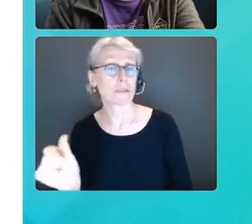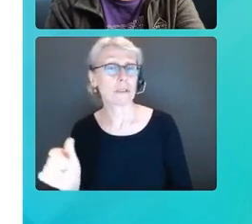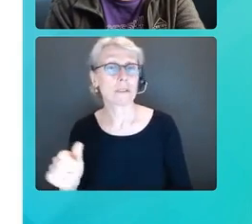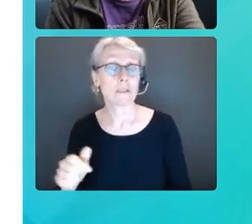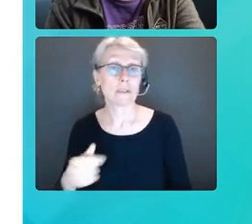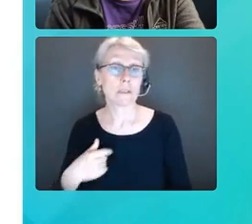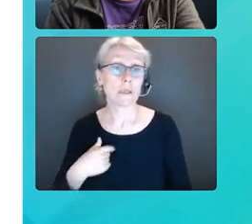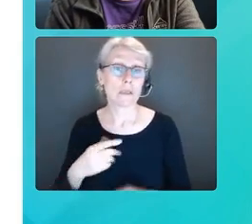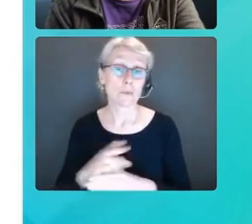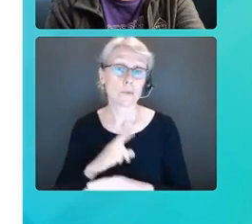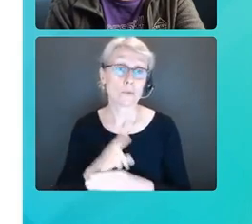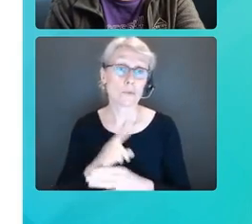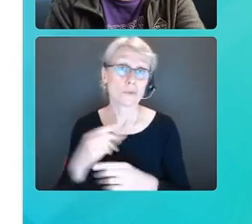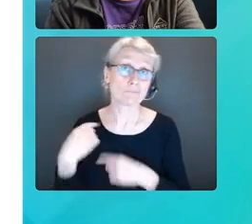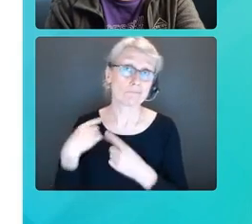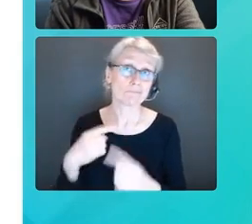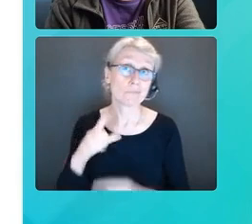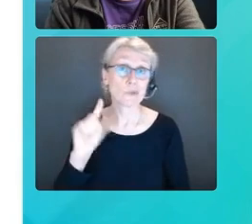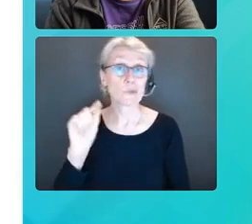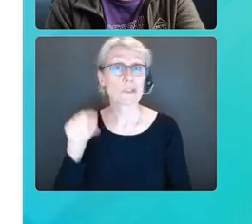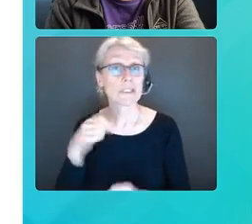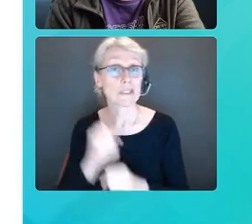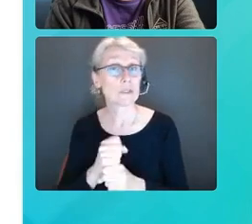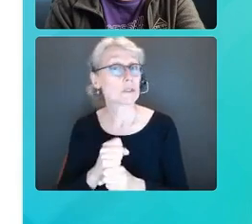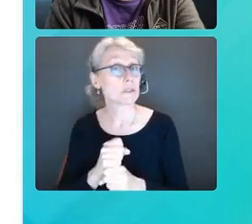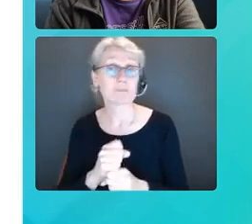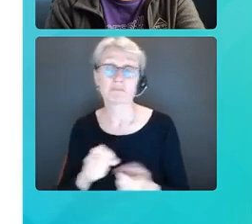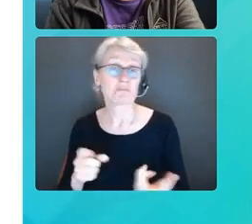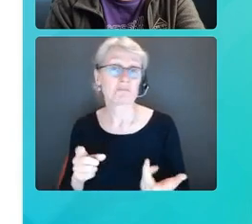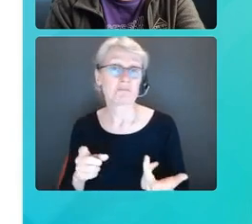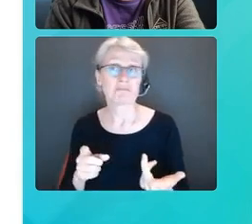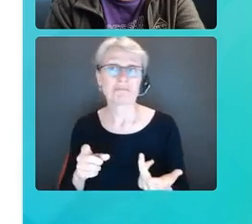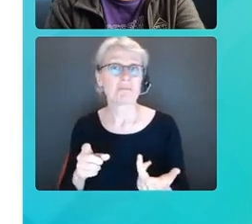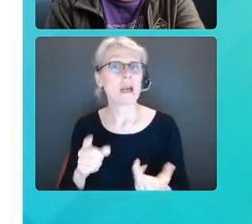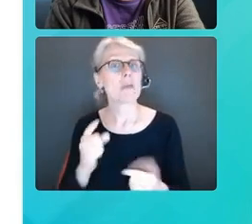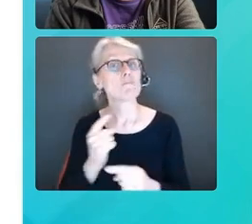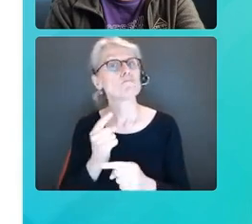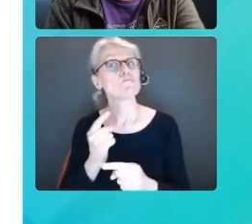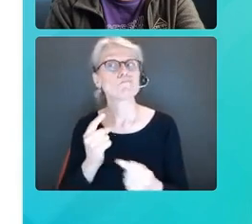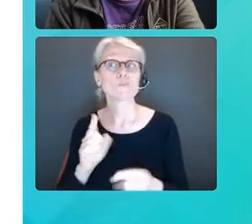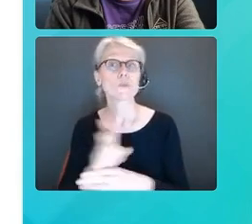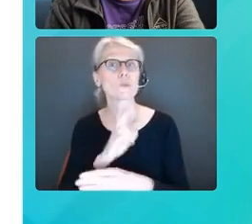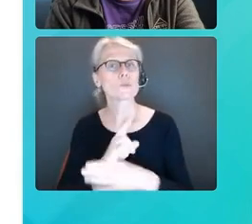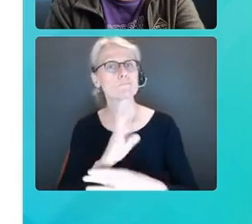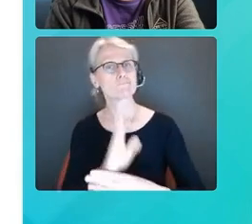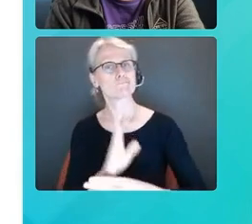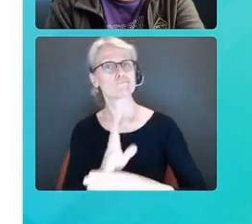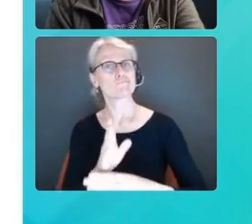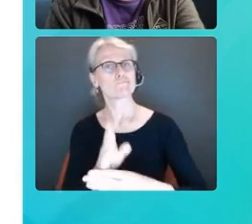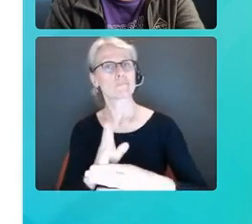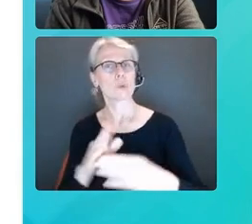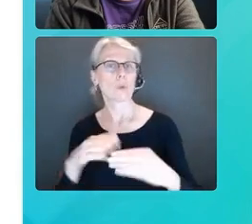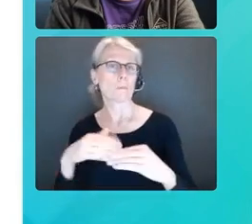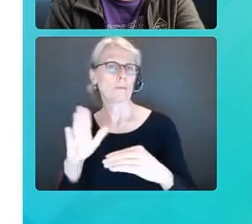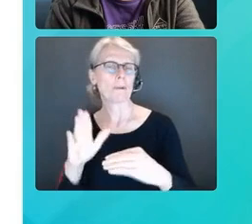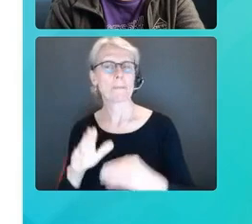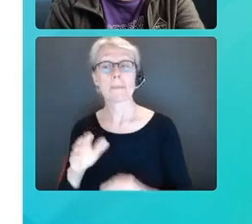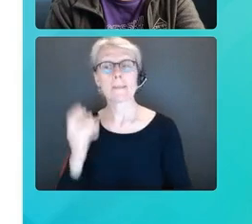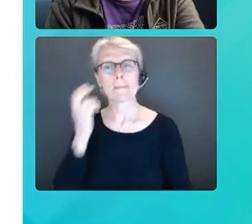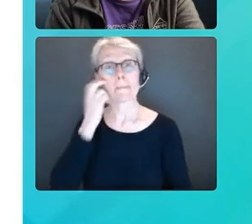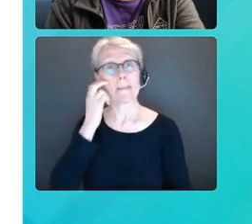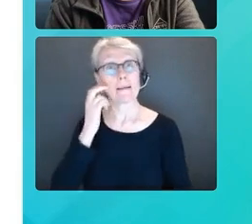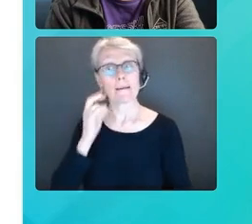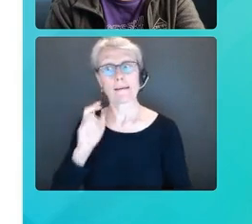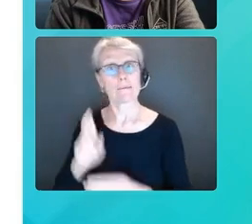for almost 20 years now, and I tend to do the standard rate or a little bit above. Blind users, they who've